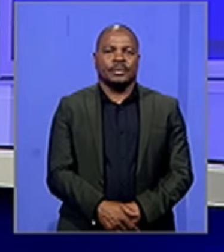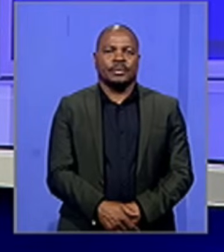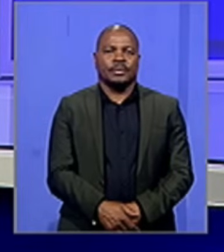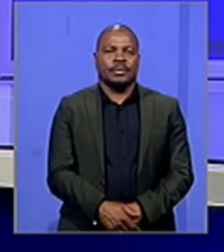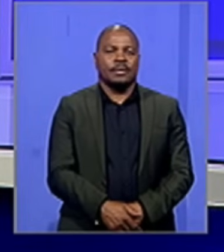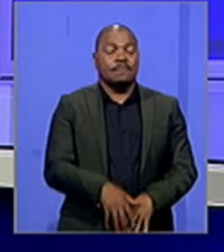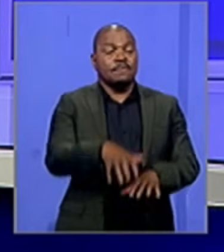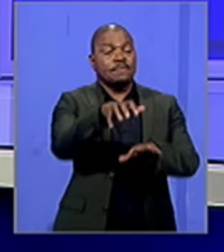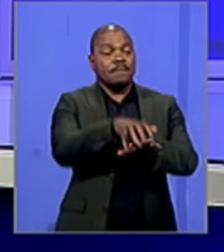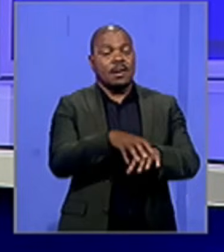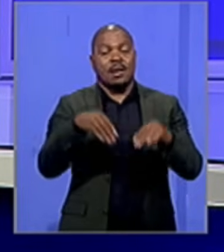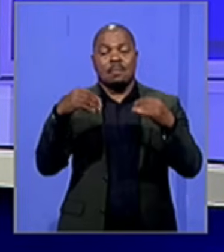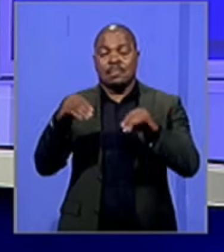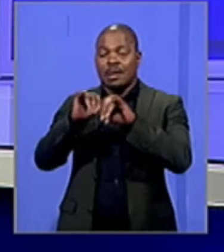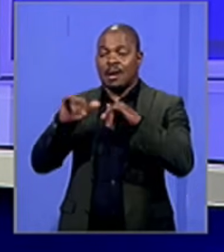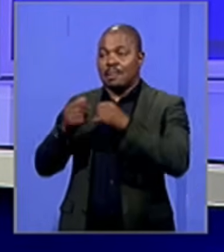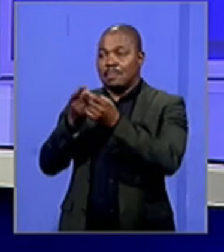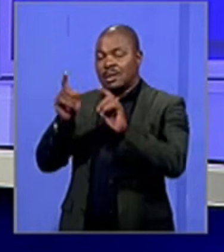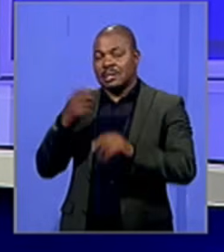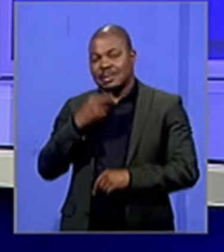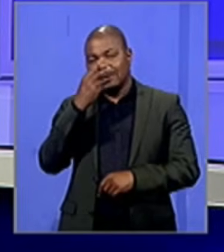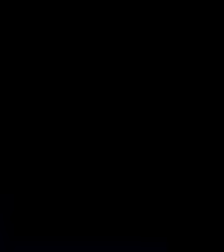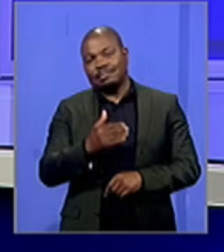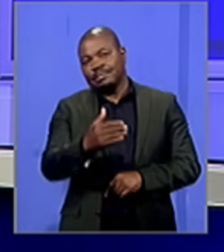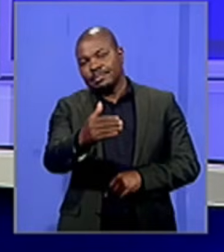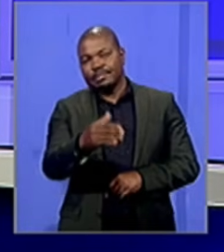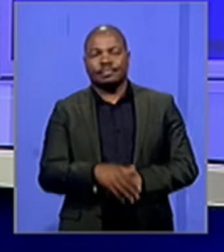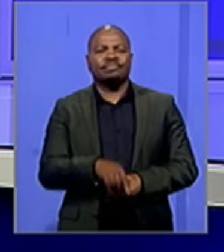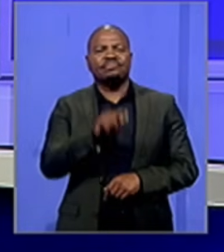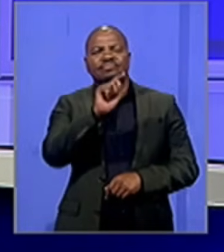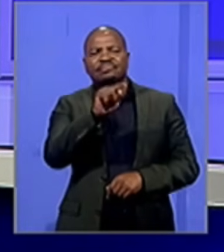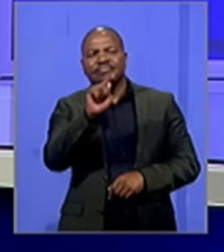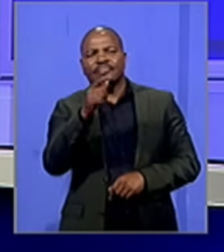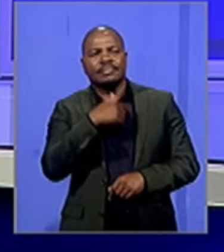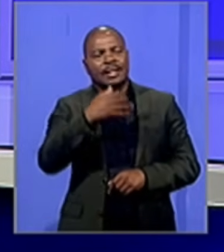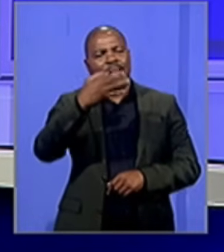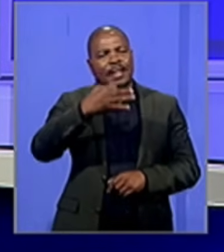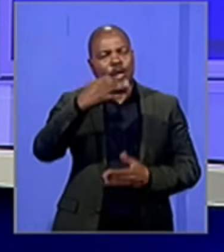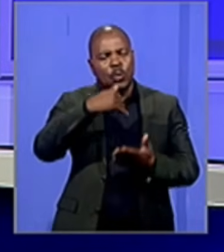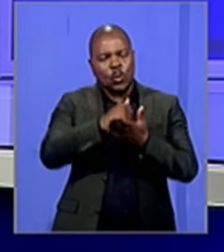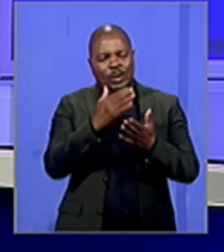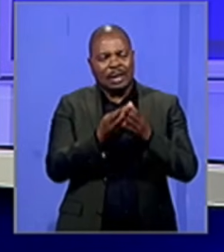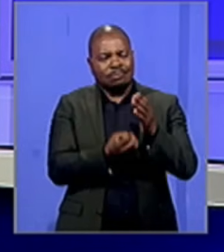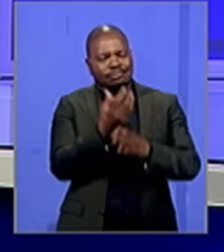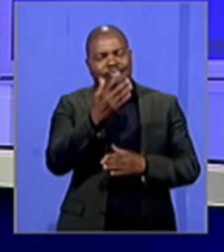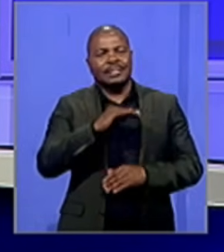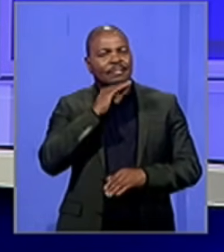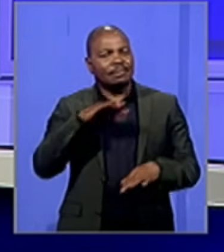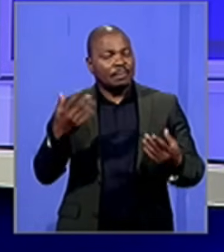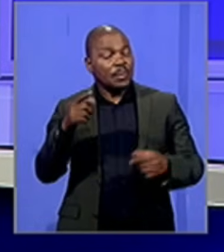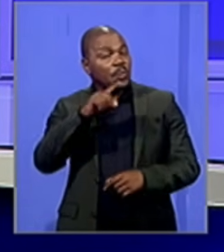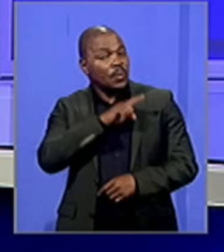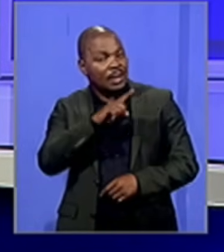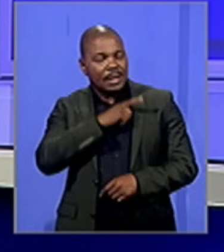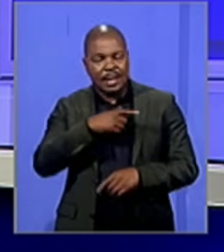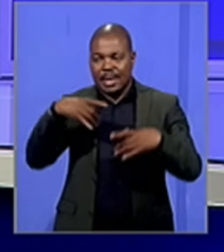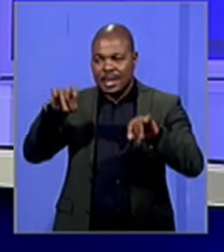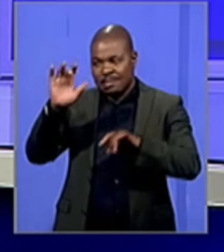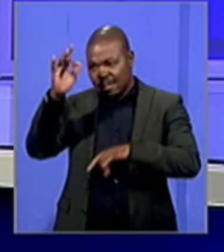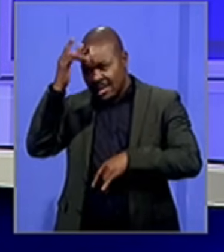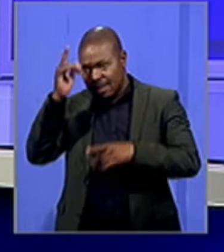Industry ya bolemi e bona go fokola ga tšweletšo ya makala kotareng ya boraro e bakilwe ke malwetši a